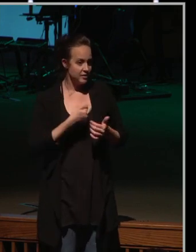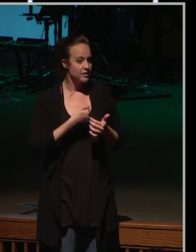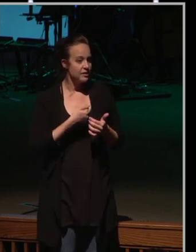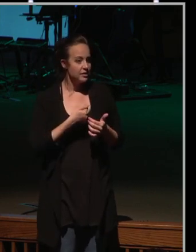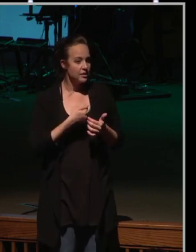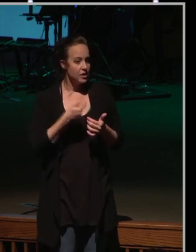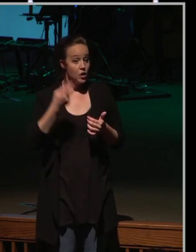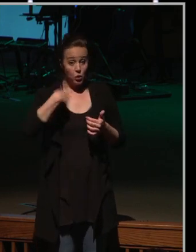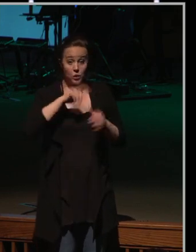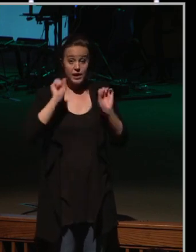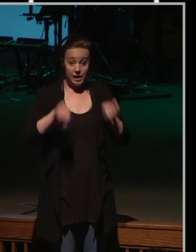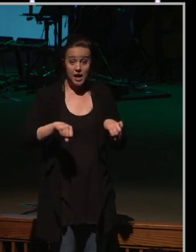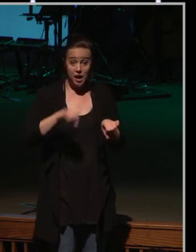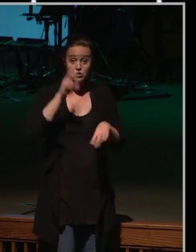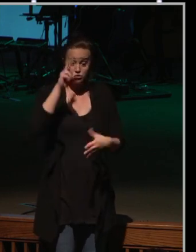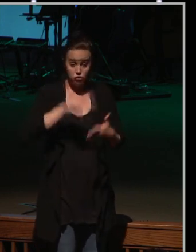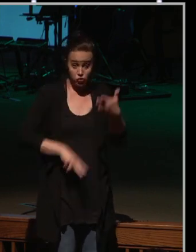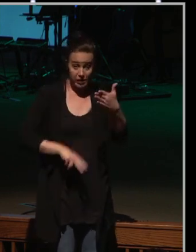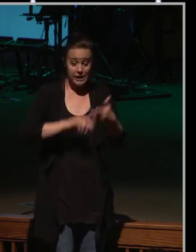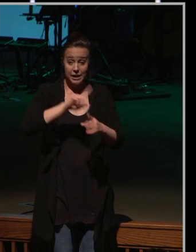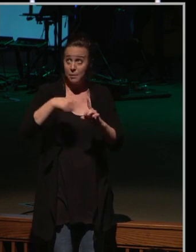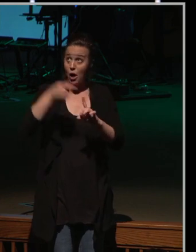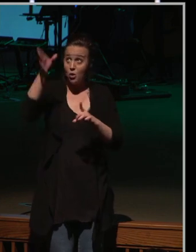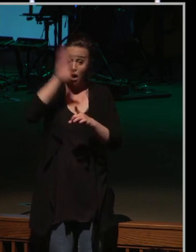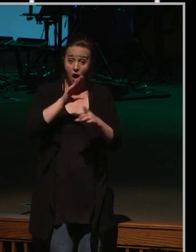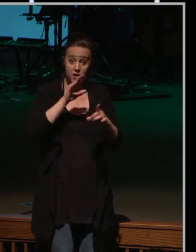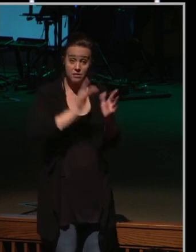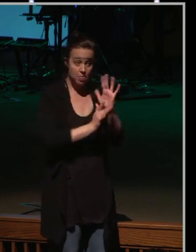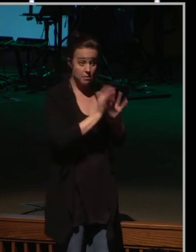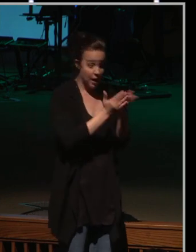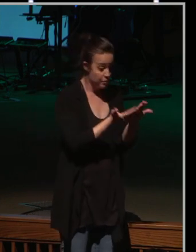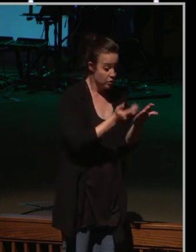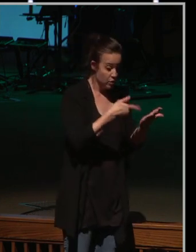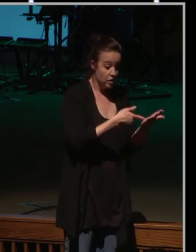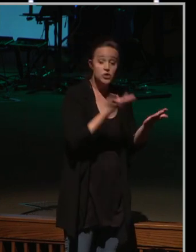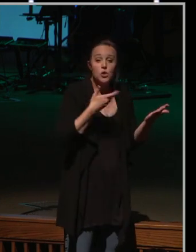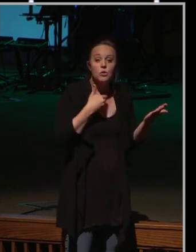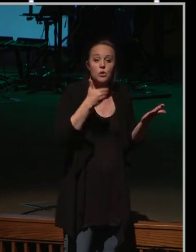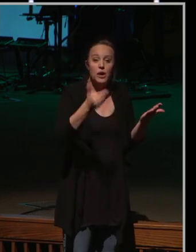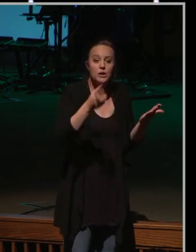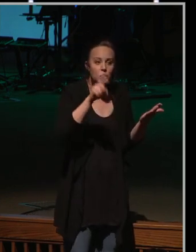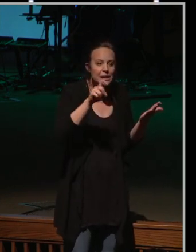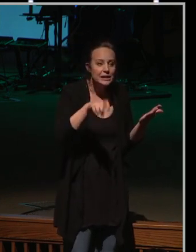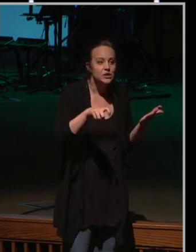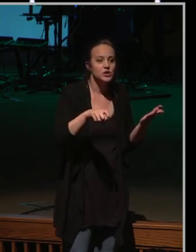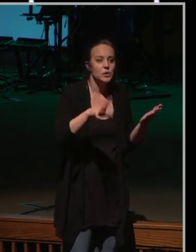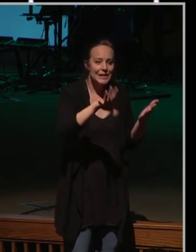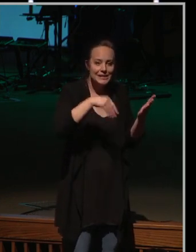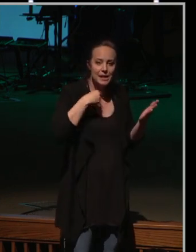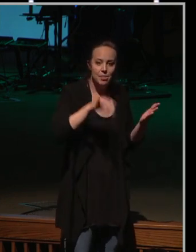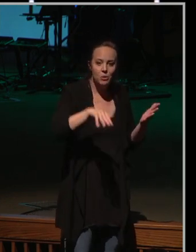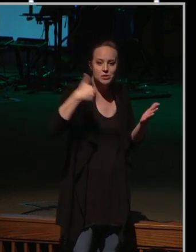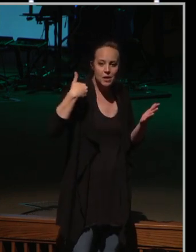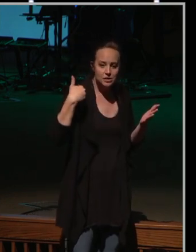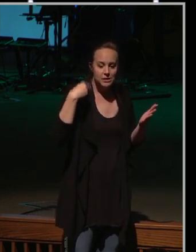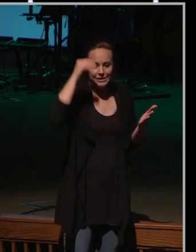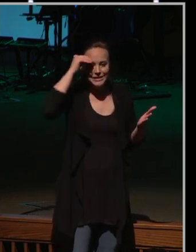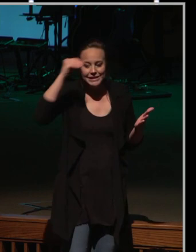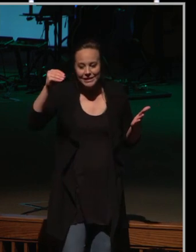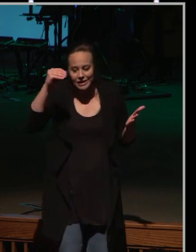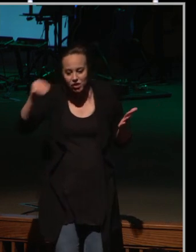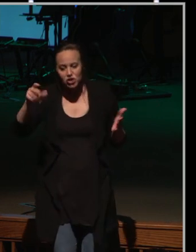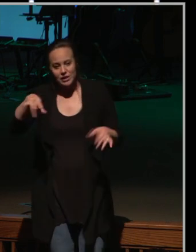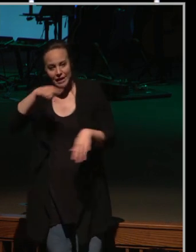Scripture, and so parents, it's our responsibility to teach our kids about the Word of God, about His truth, about